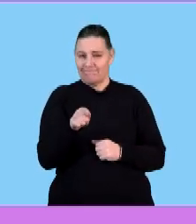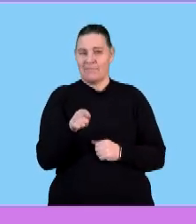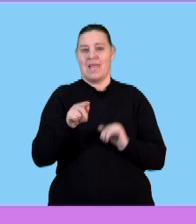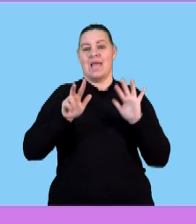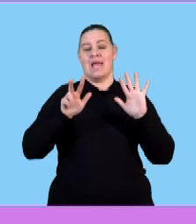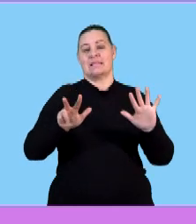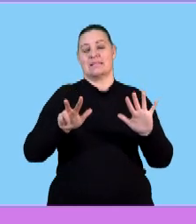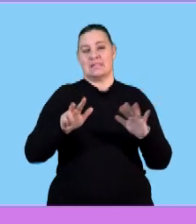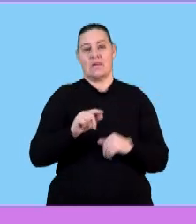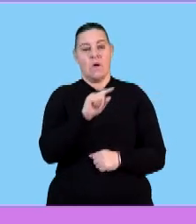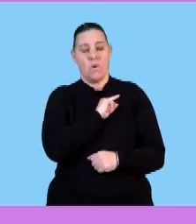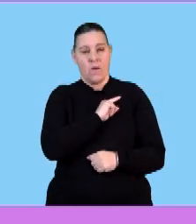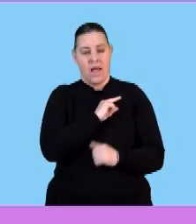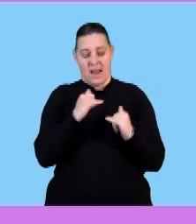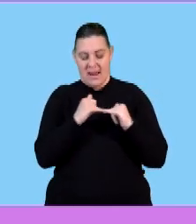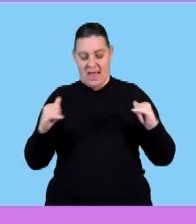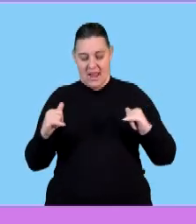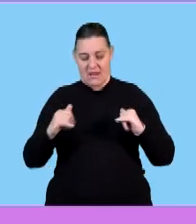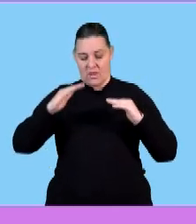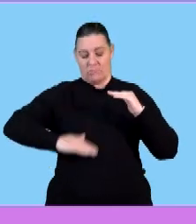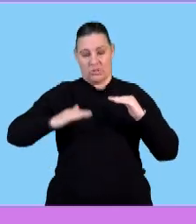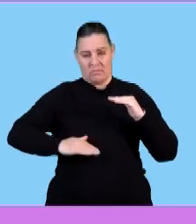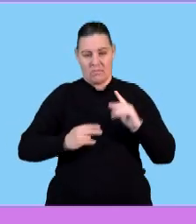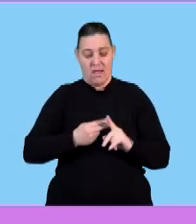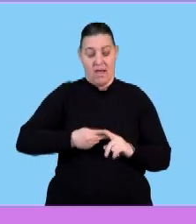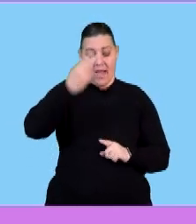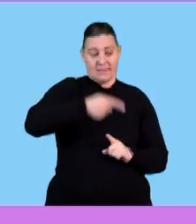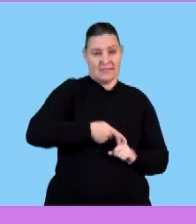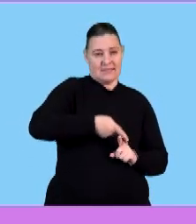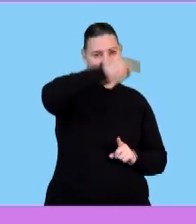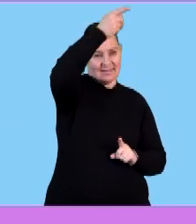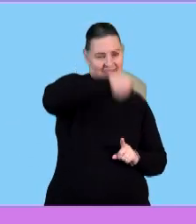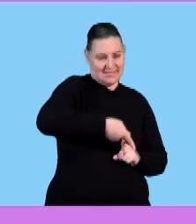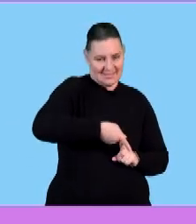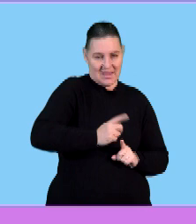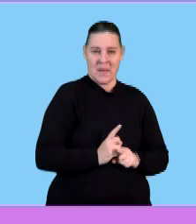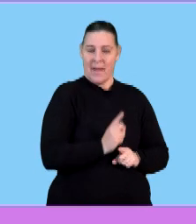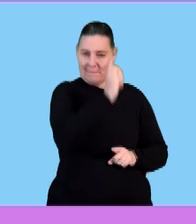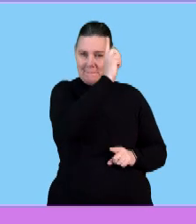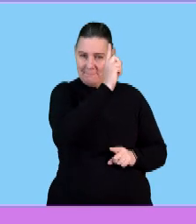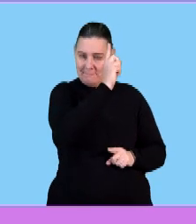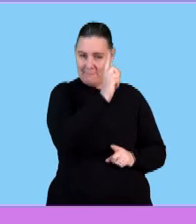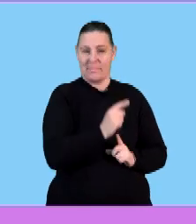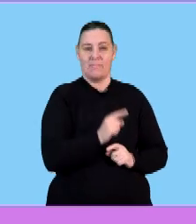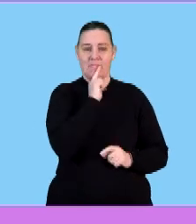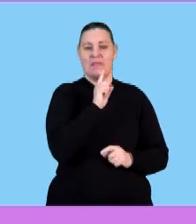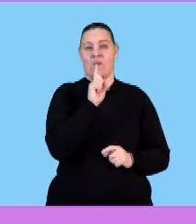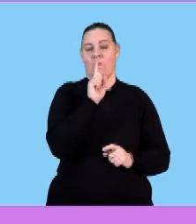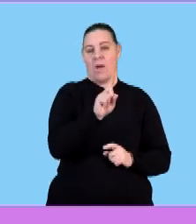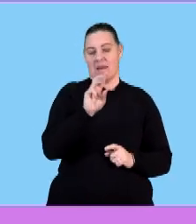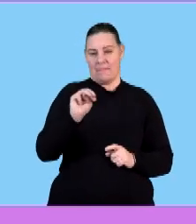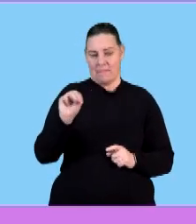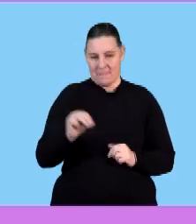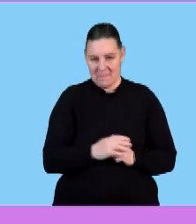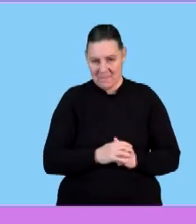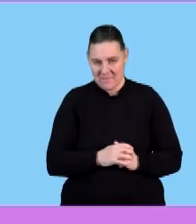case is the 8, because that's the line at the bottom. And then the height is the line that goes upwards, the vertical line. If